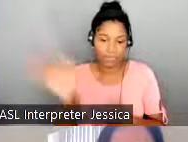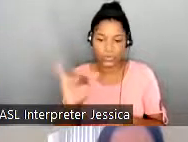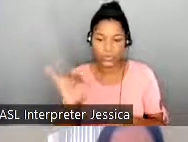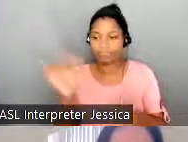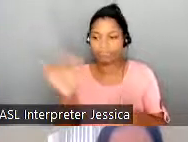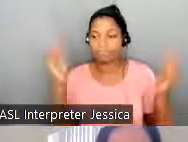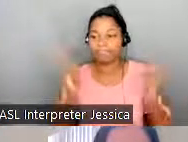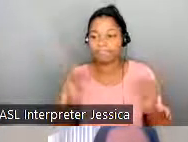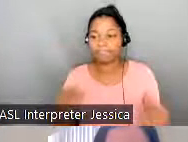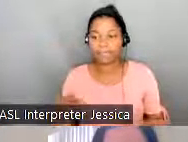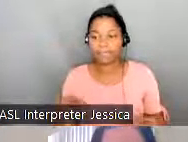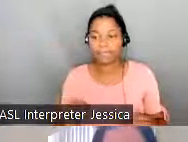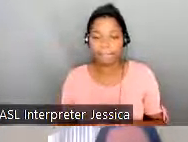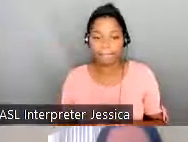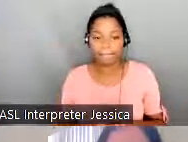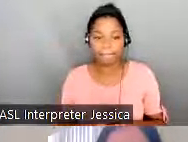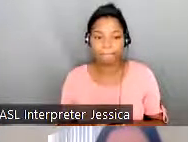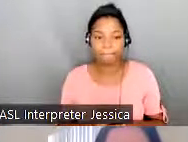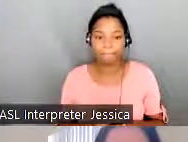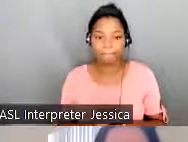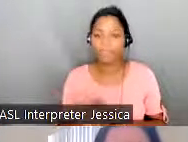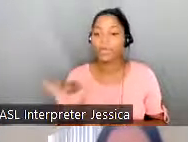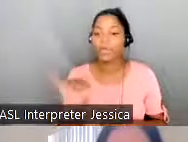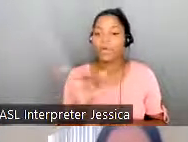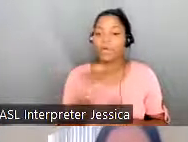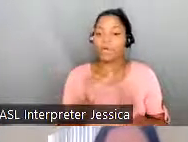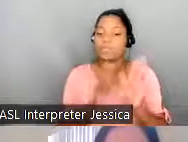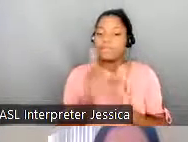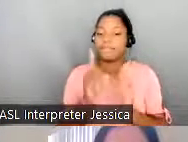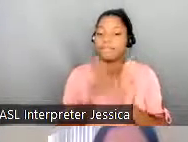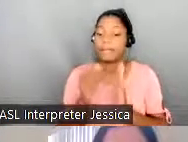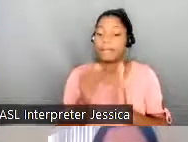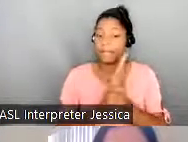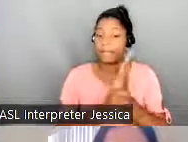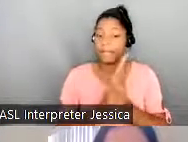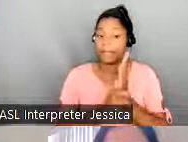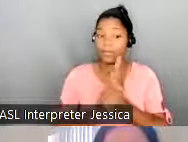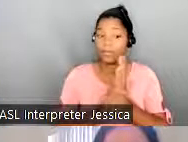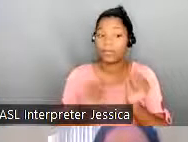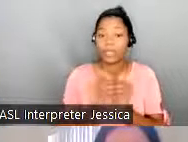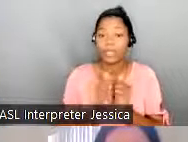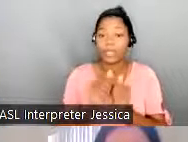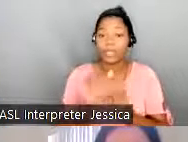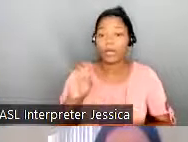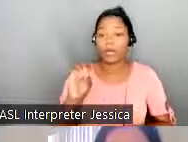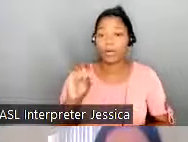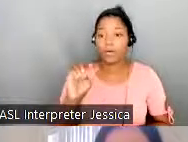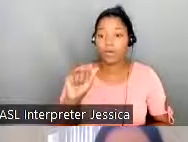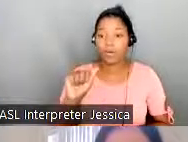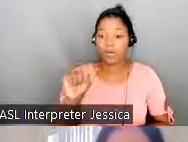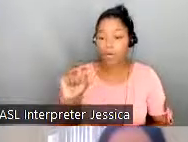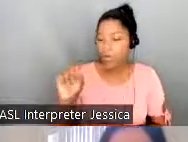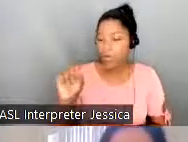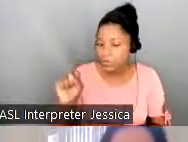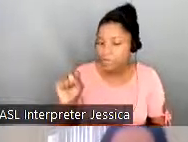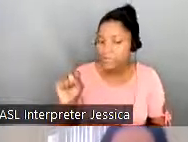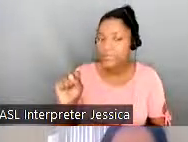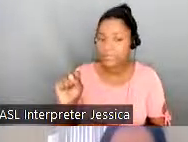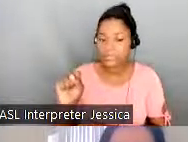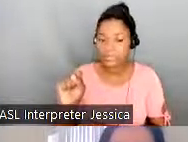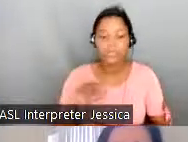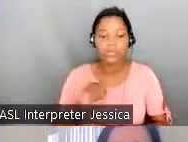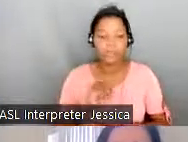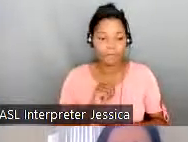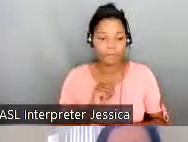please. We also developed a manual with OATS to help organizations implement new or enhance existing